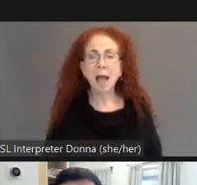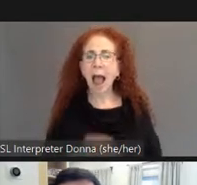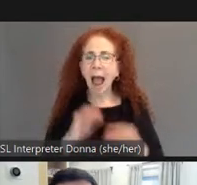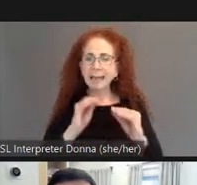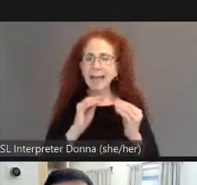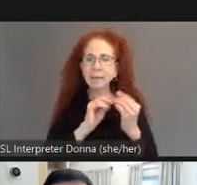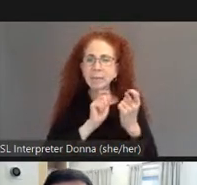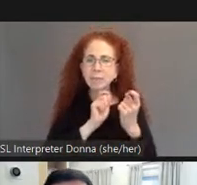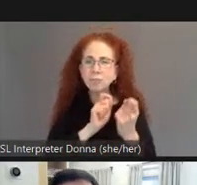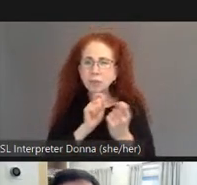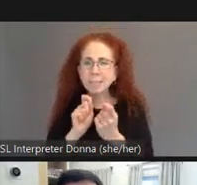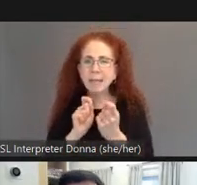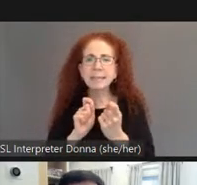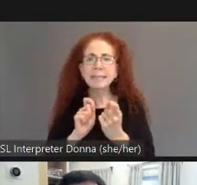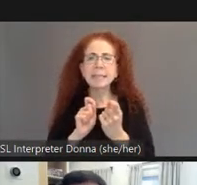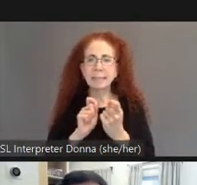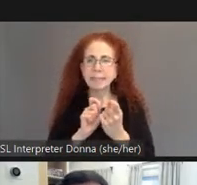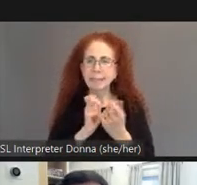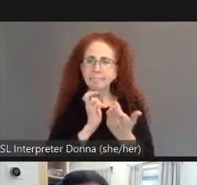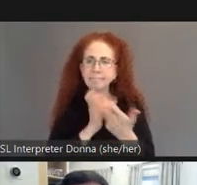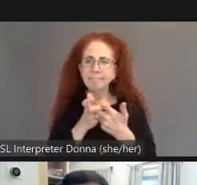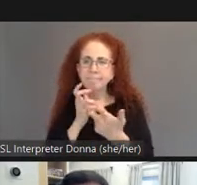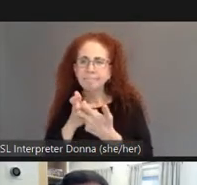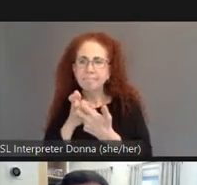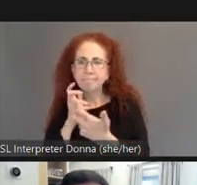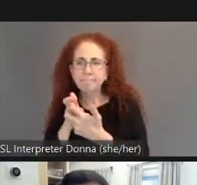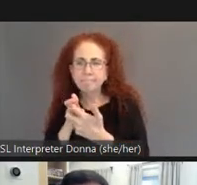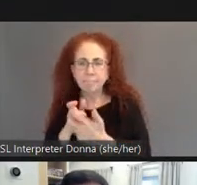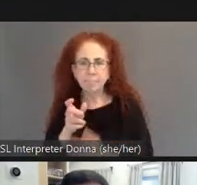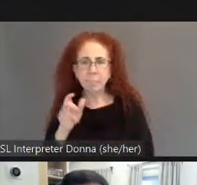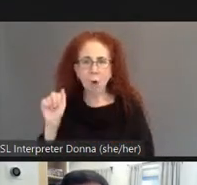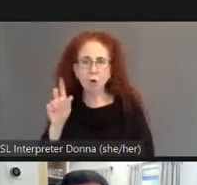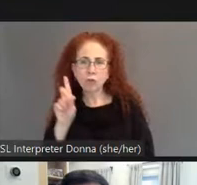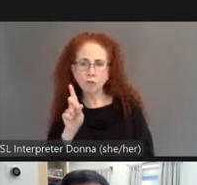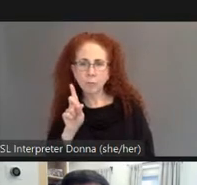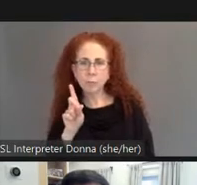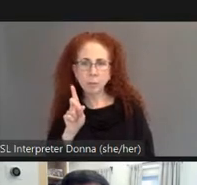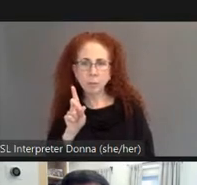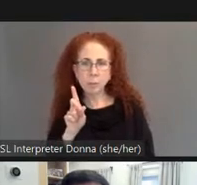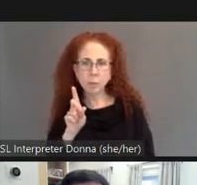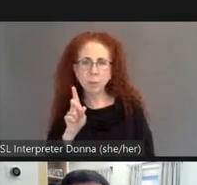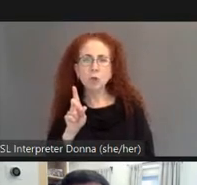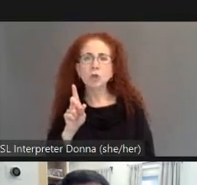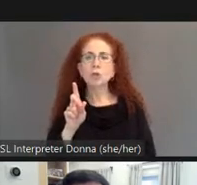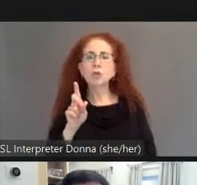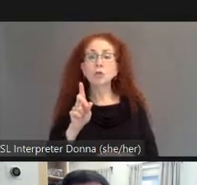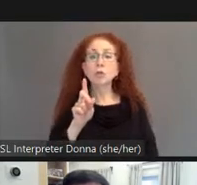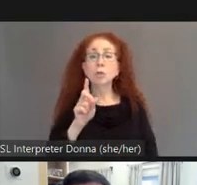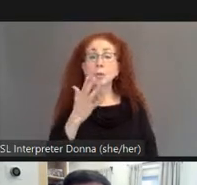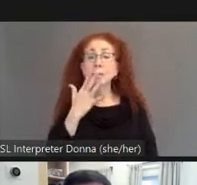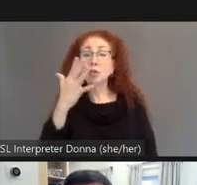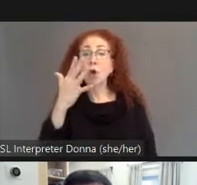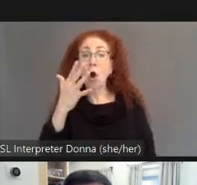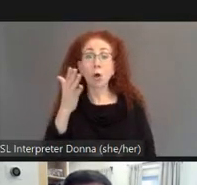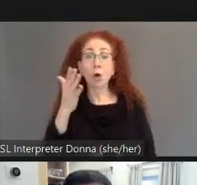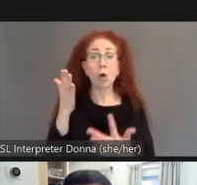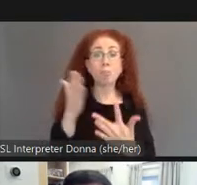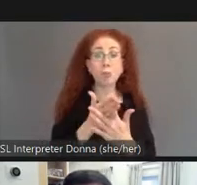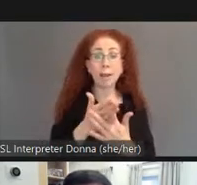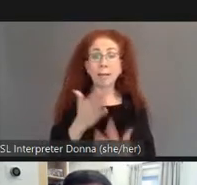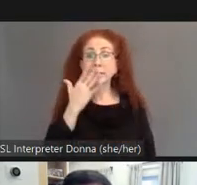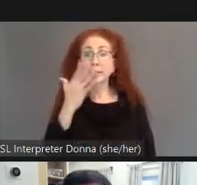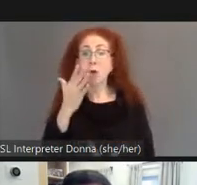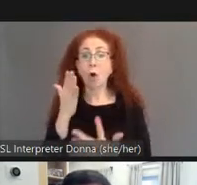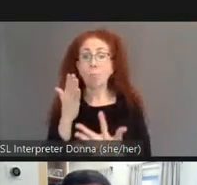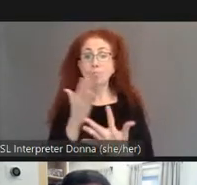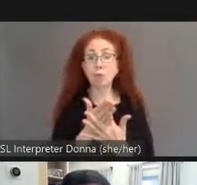precisely line my audio description up to the breaks in sound